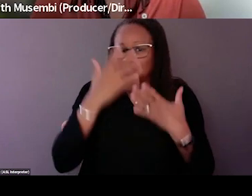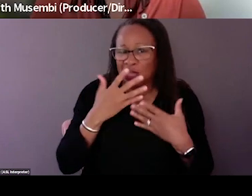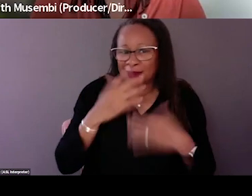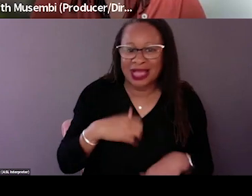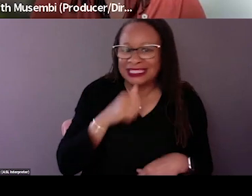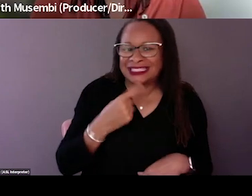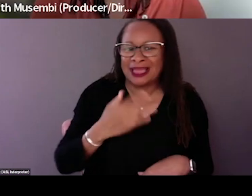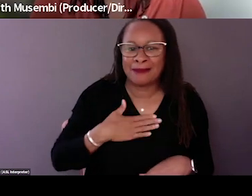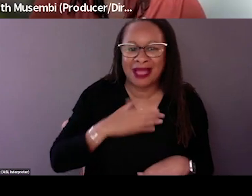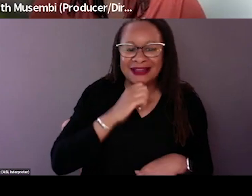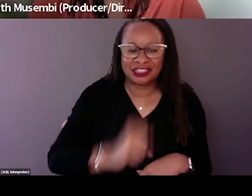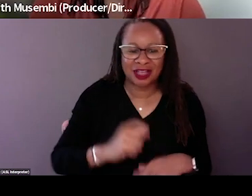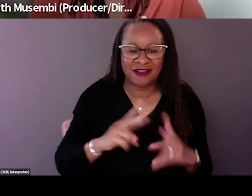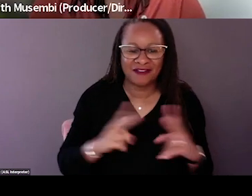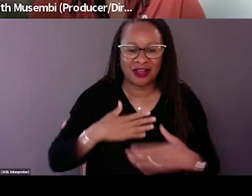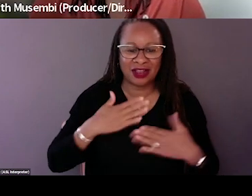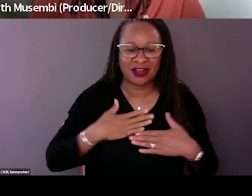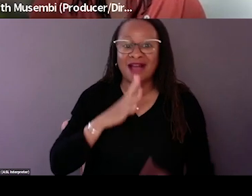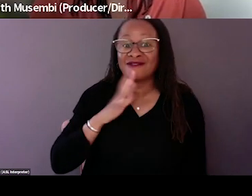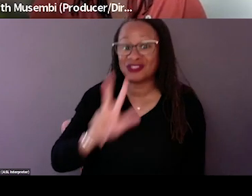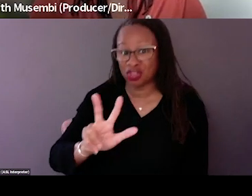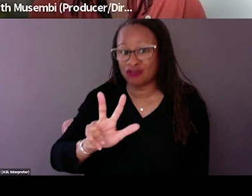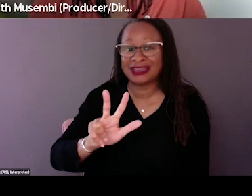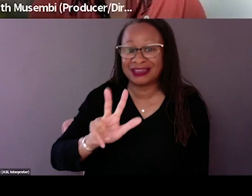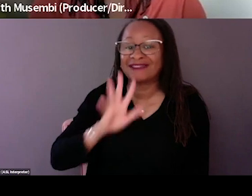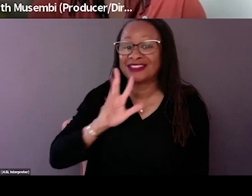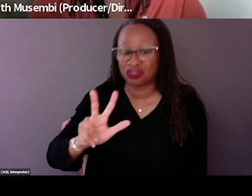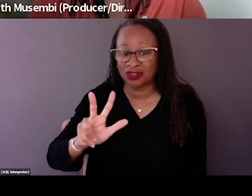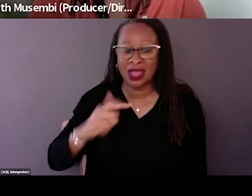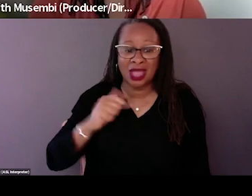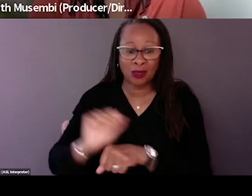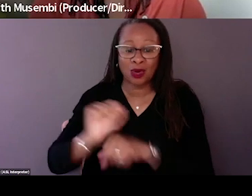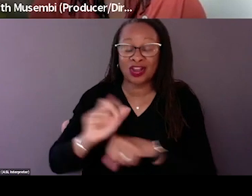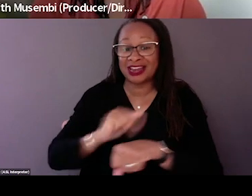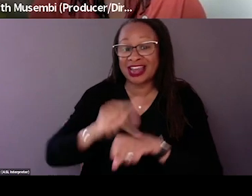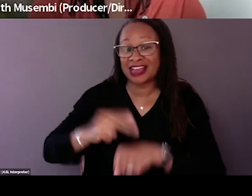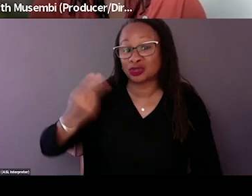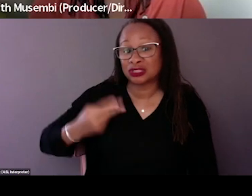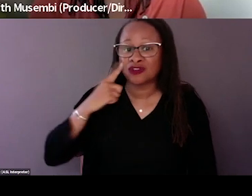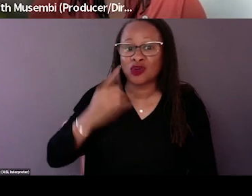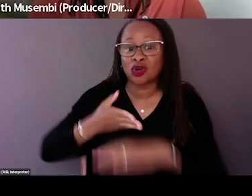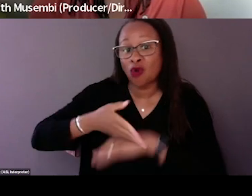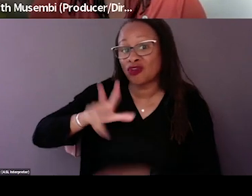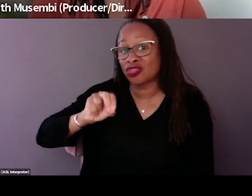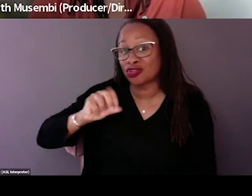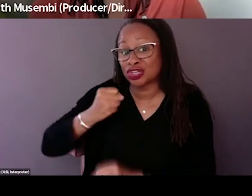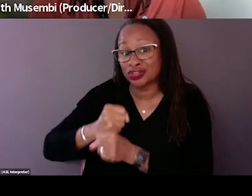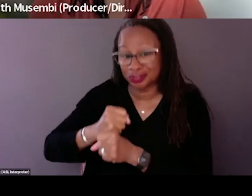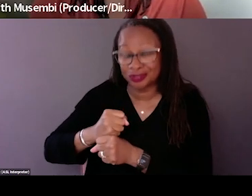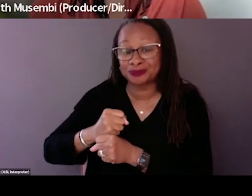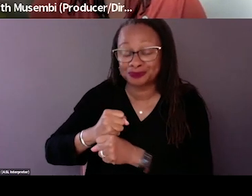age, but I'm very happy to. I'm 53, and I've been working in natural history for over 30 years on